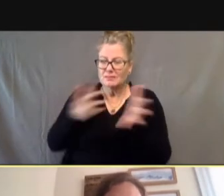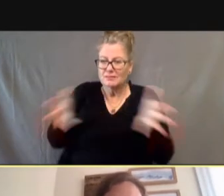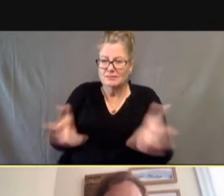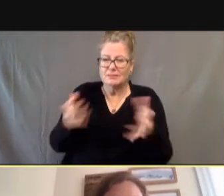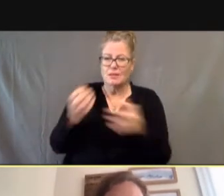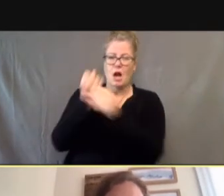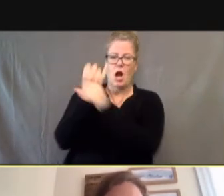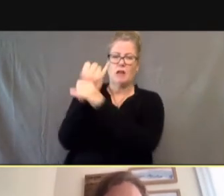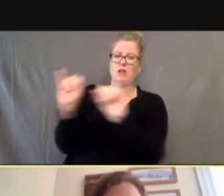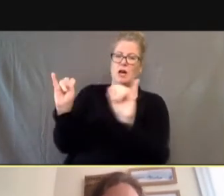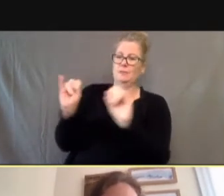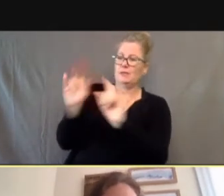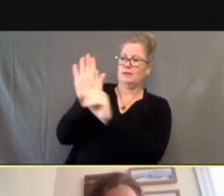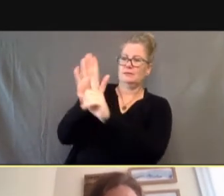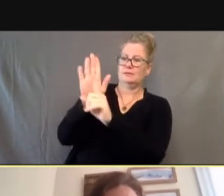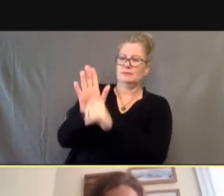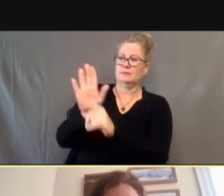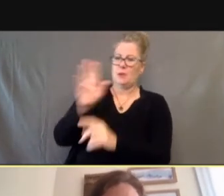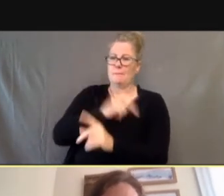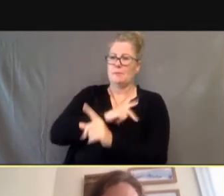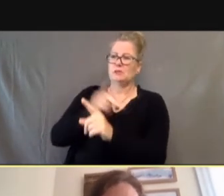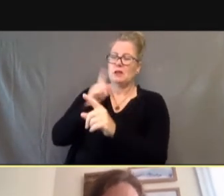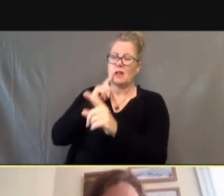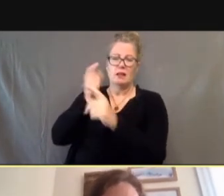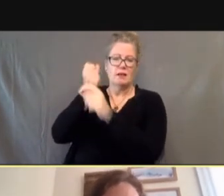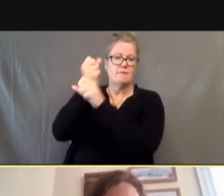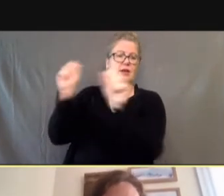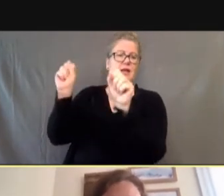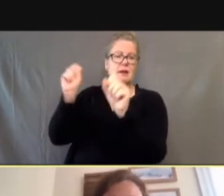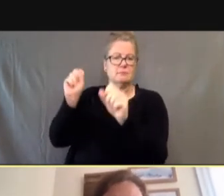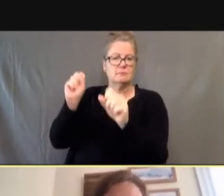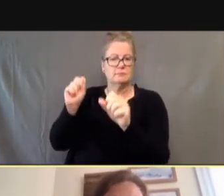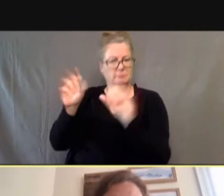them to pursue personal freedom, agency, and inclusion.